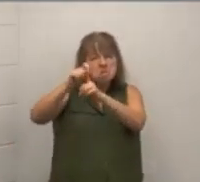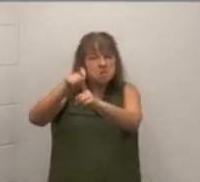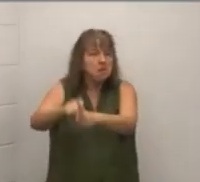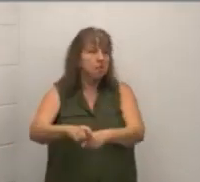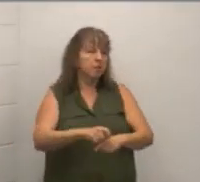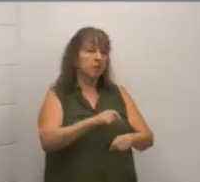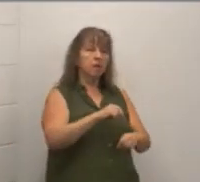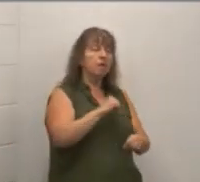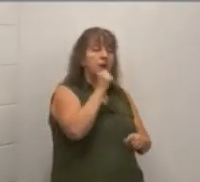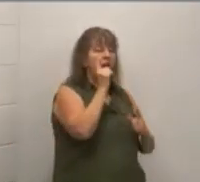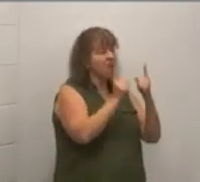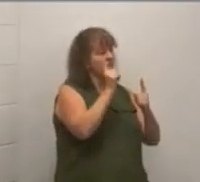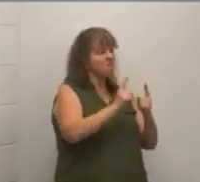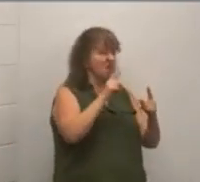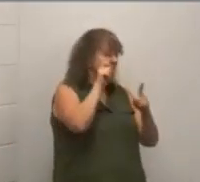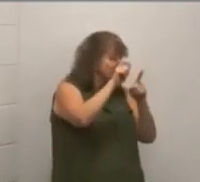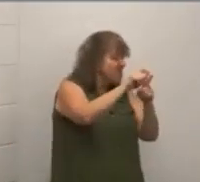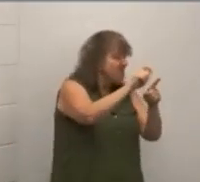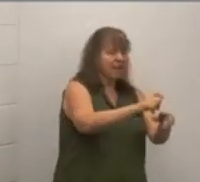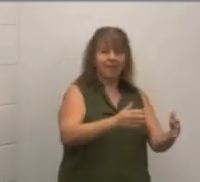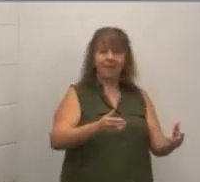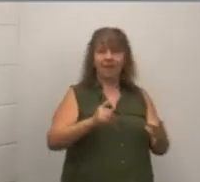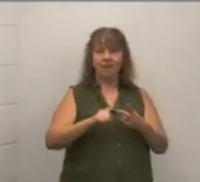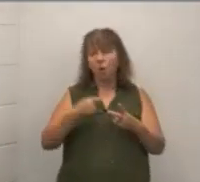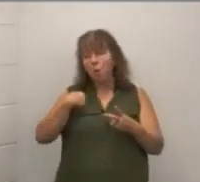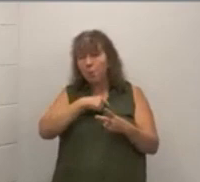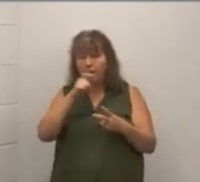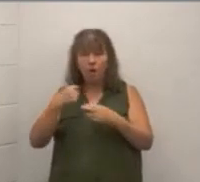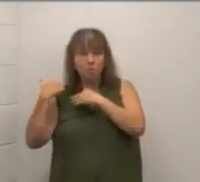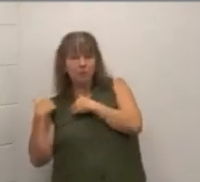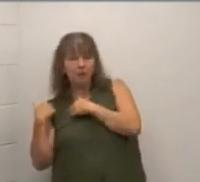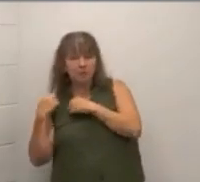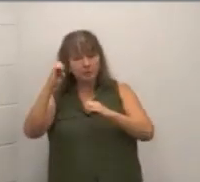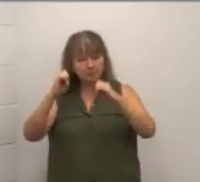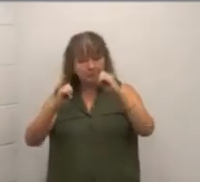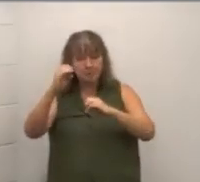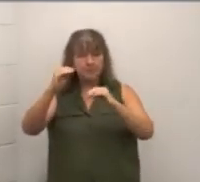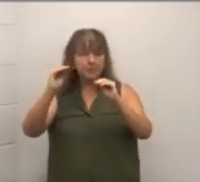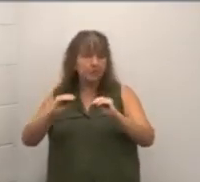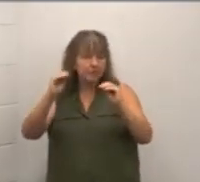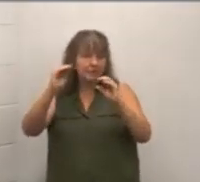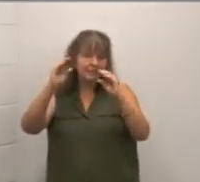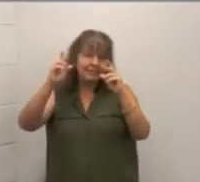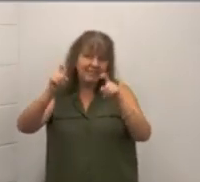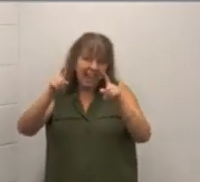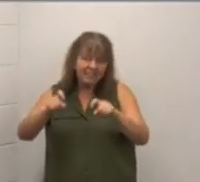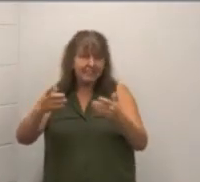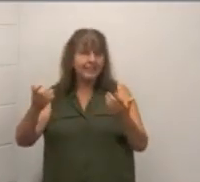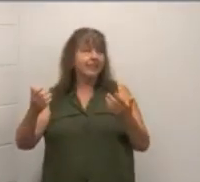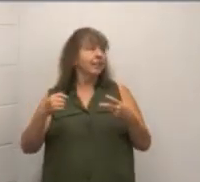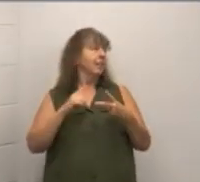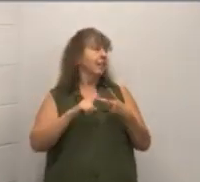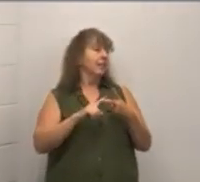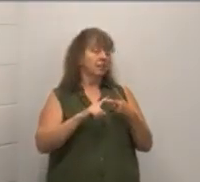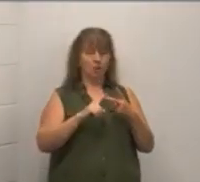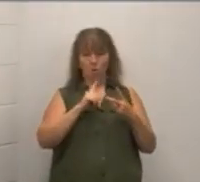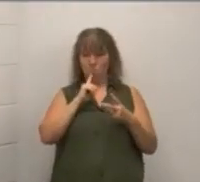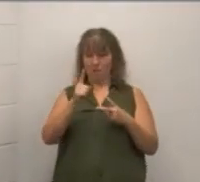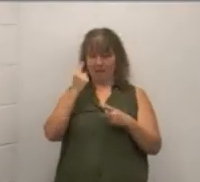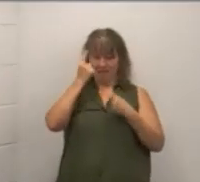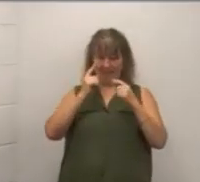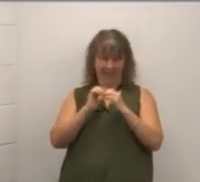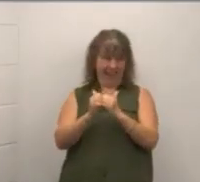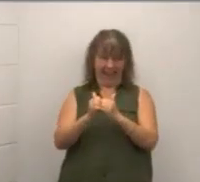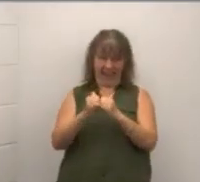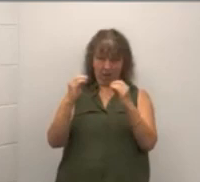integrity of taking assessments, providing feedback. And developmentally and pedagogically, we